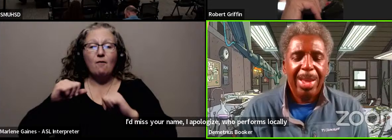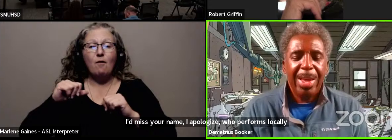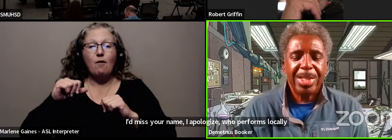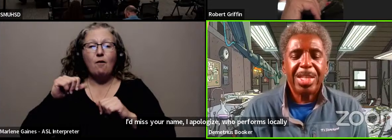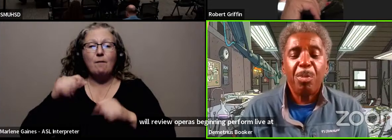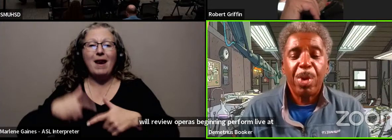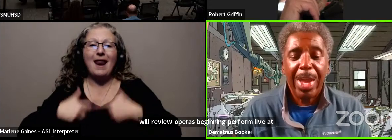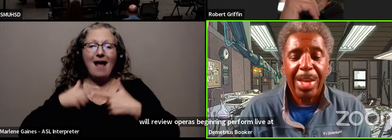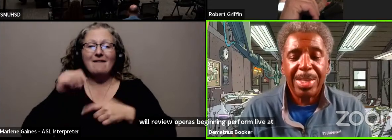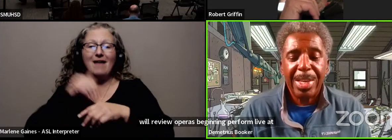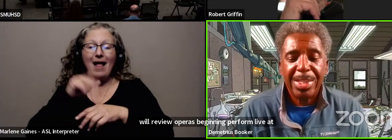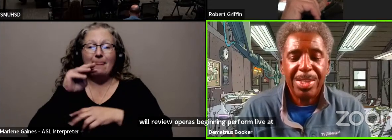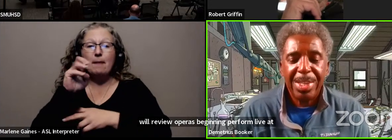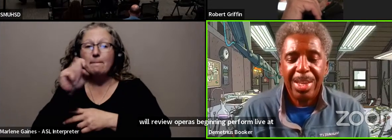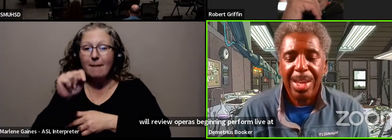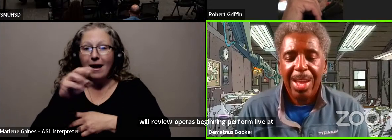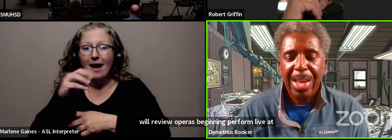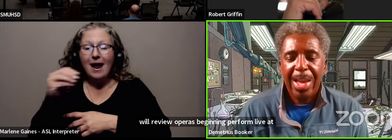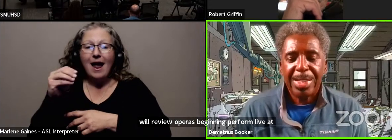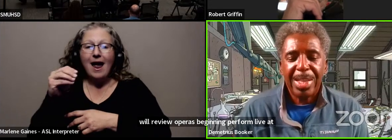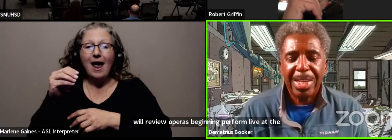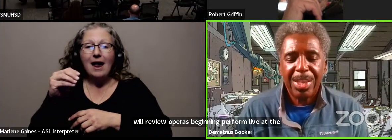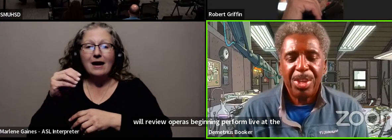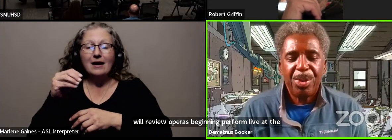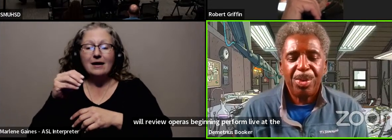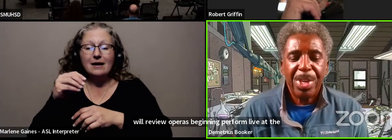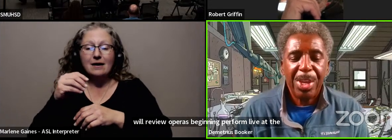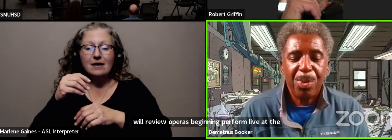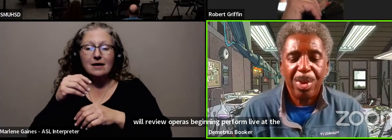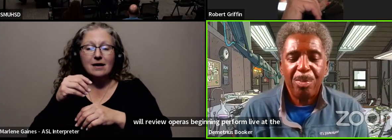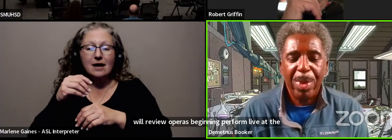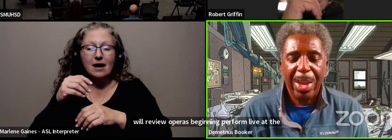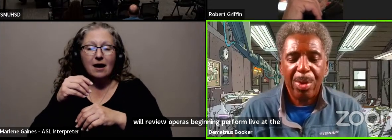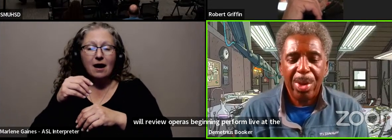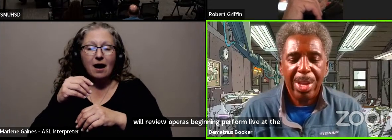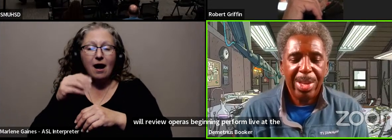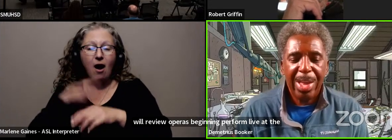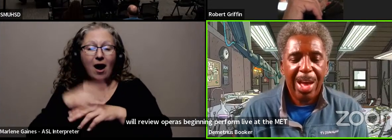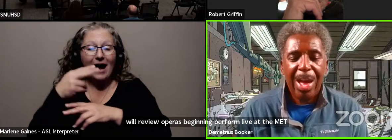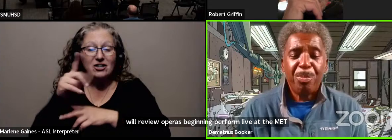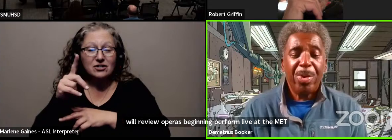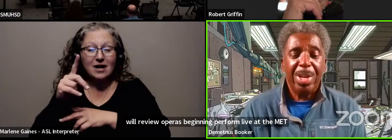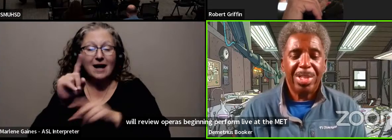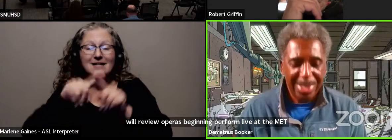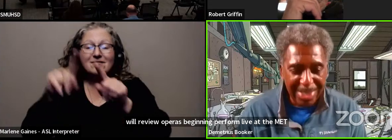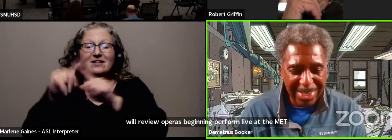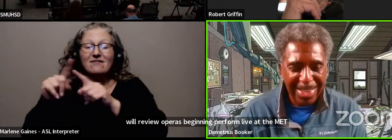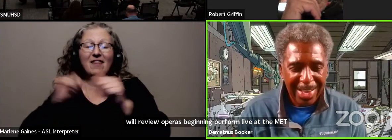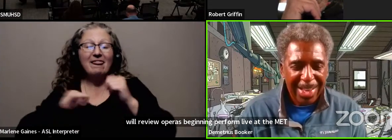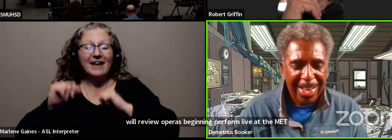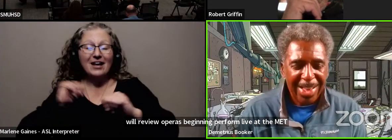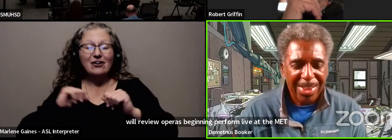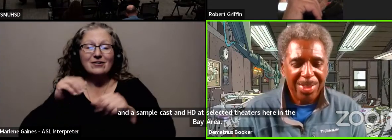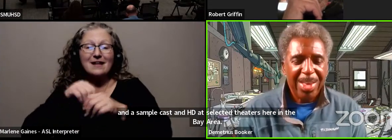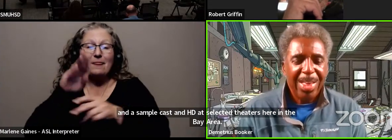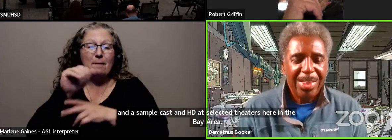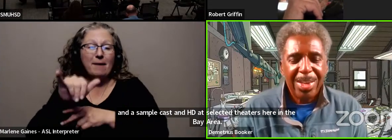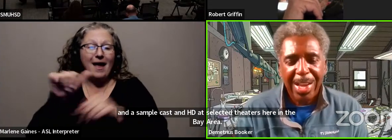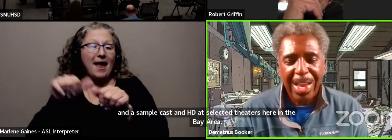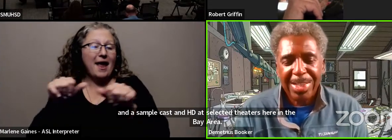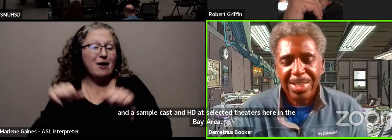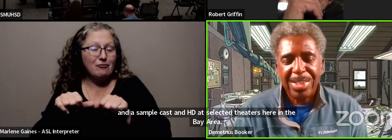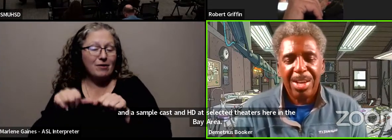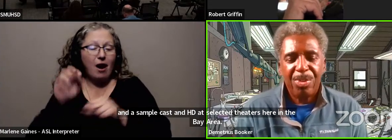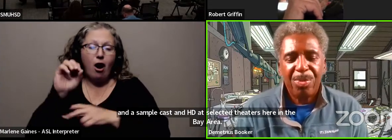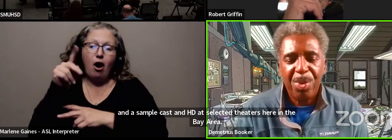Met and simulcast in HD at selected theaters here in the Bay Area. Opera.